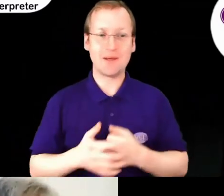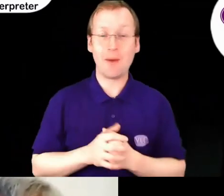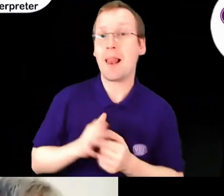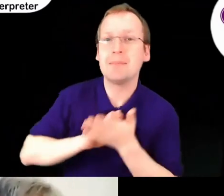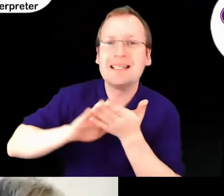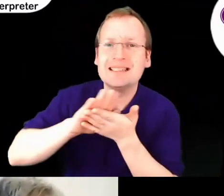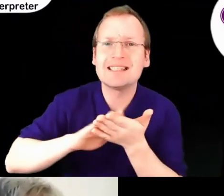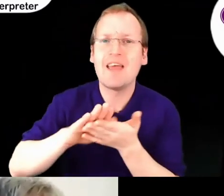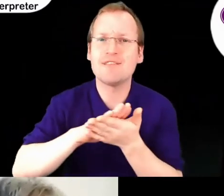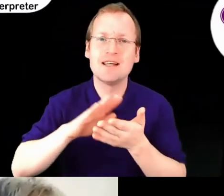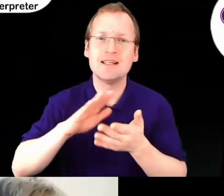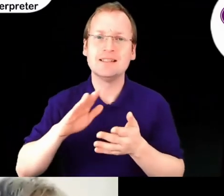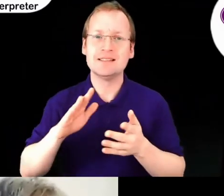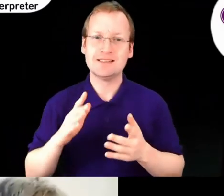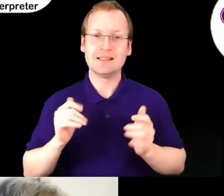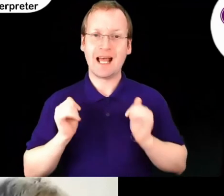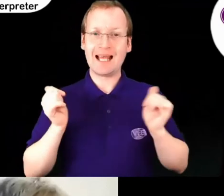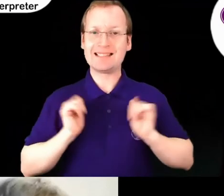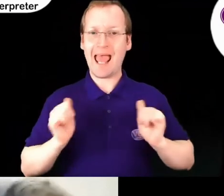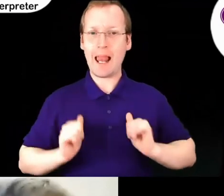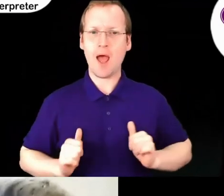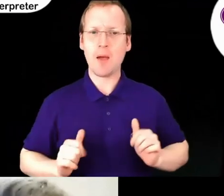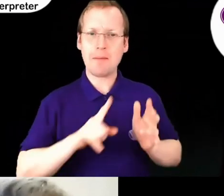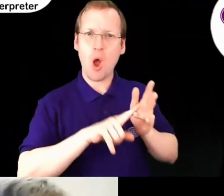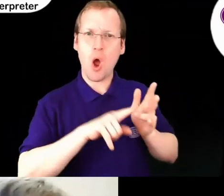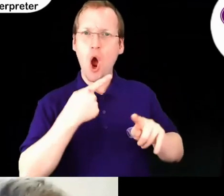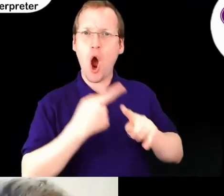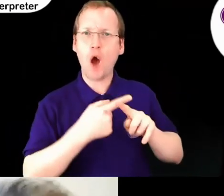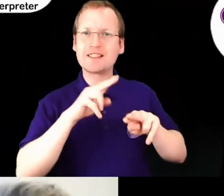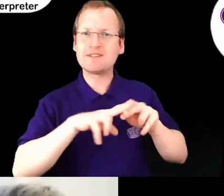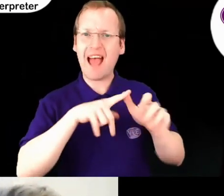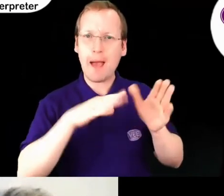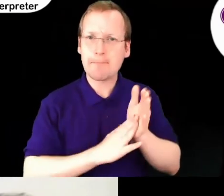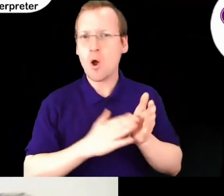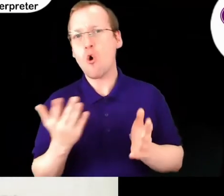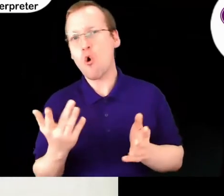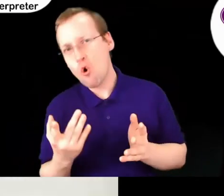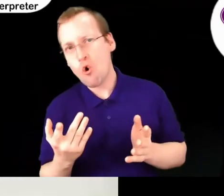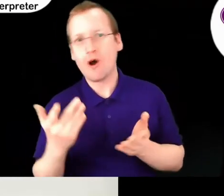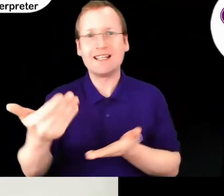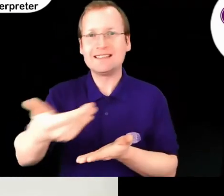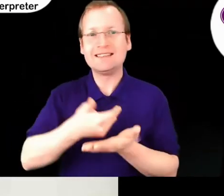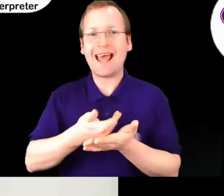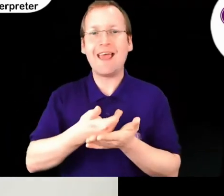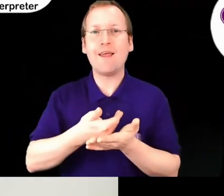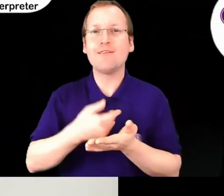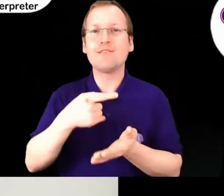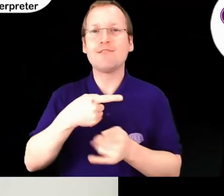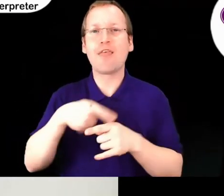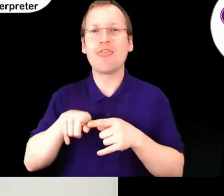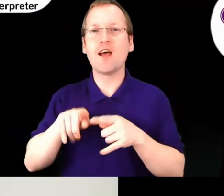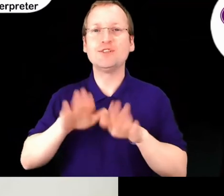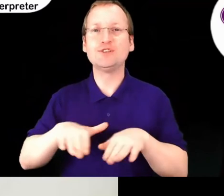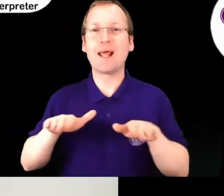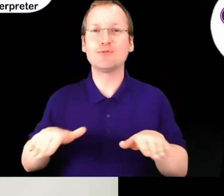to a tailor, it's usually Oxfam or Save the Children, if that's any help. There you go.